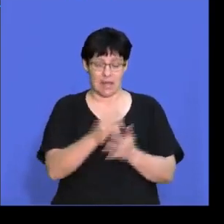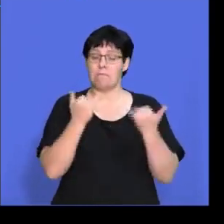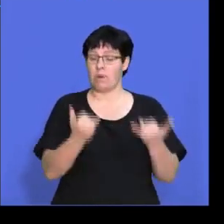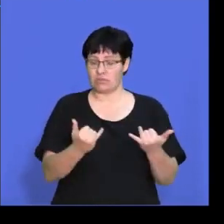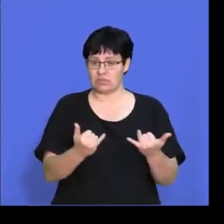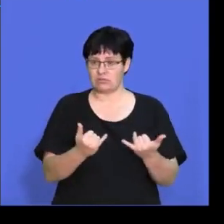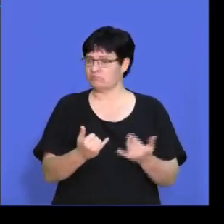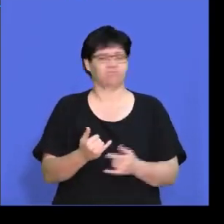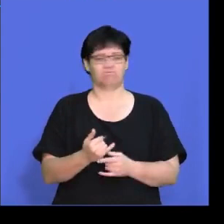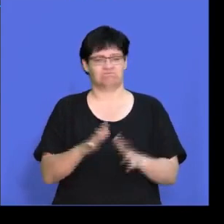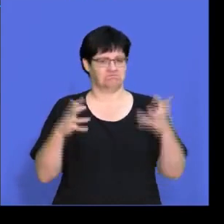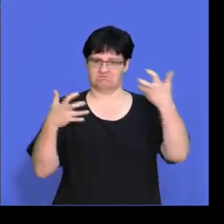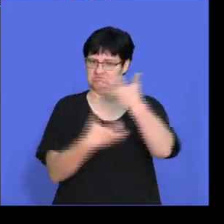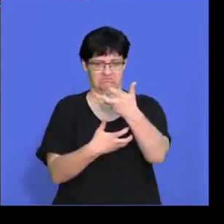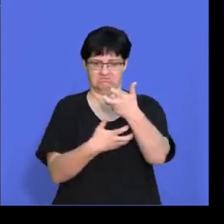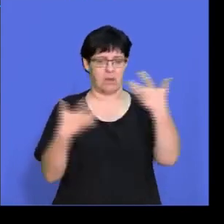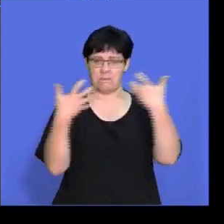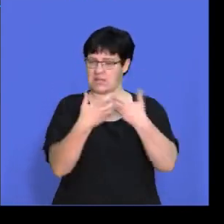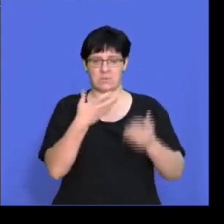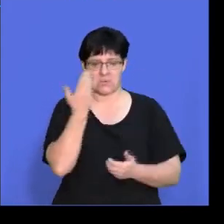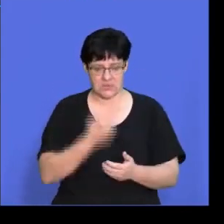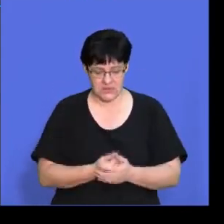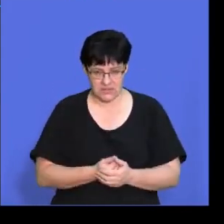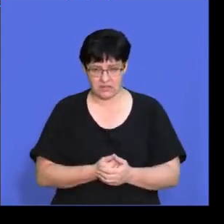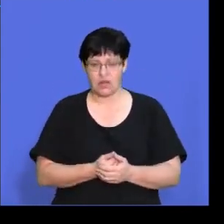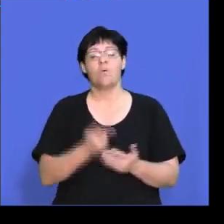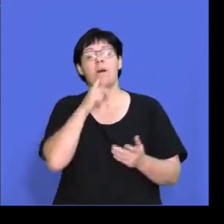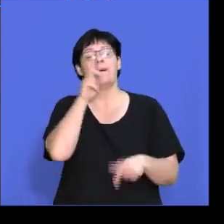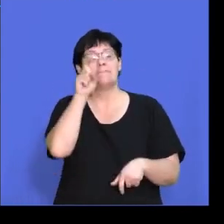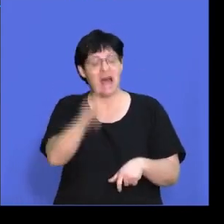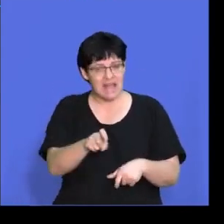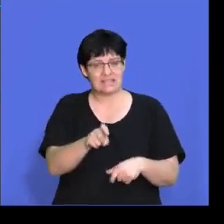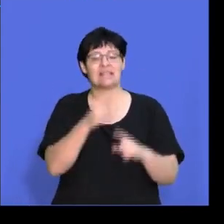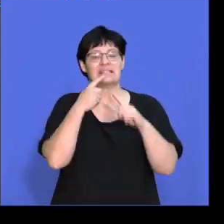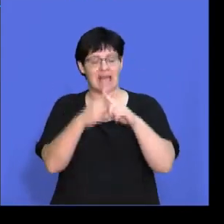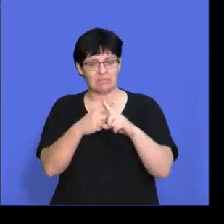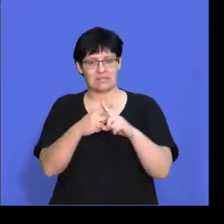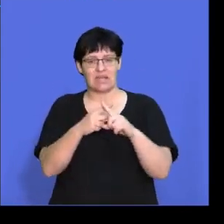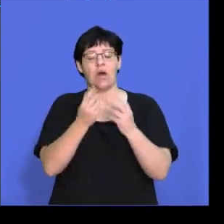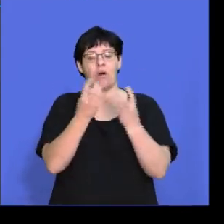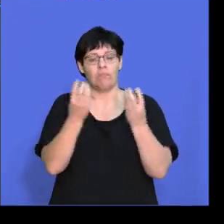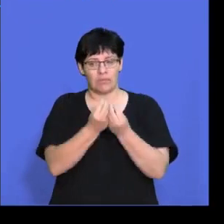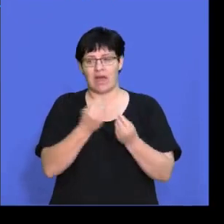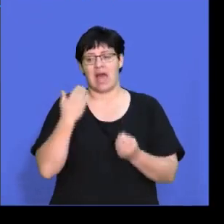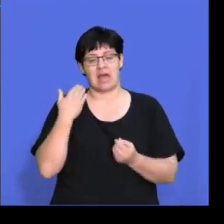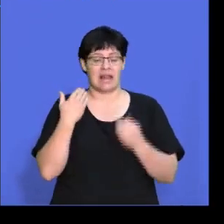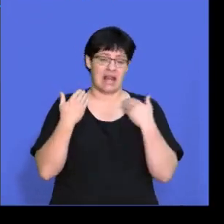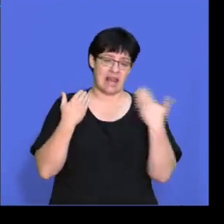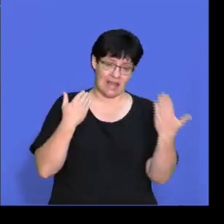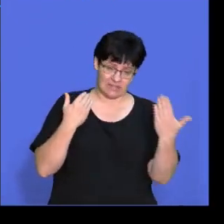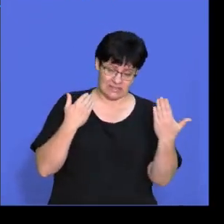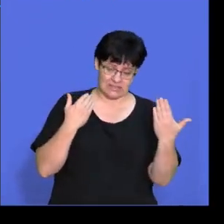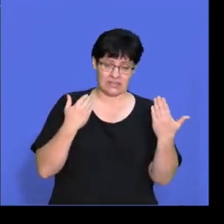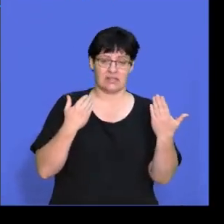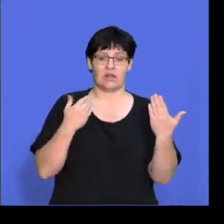the moment, it is definitely not in standard form. We're going to have to multiply everything out on the left-hand side